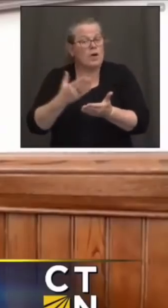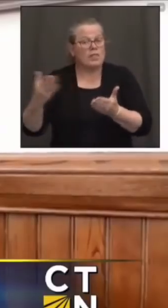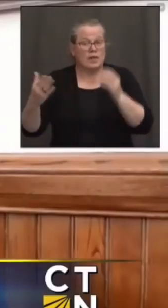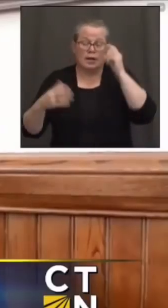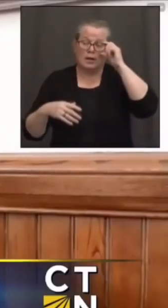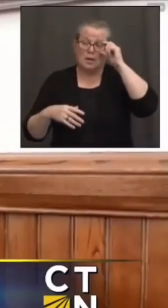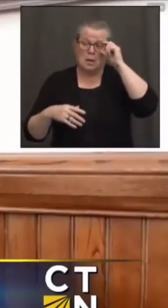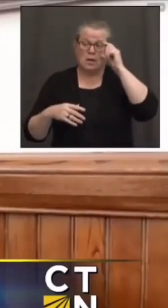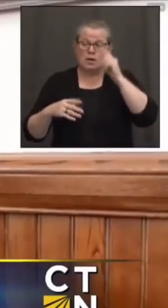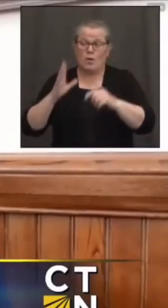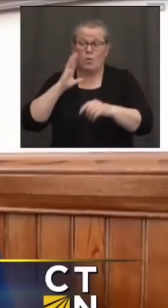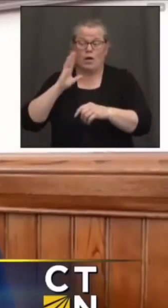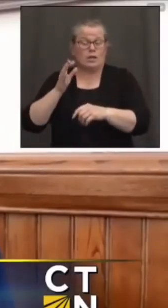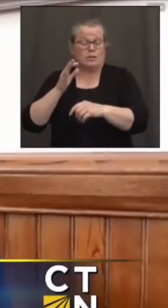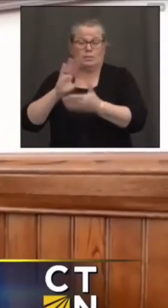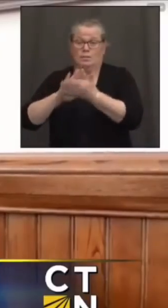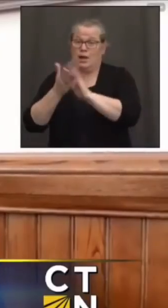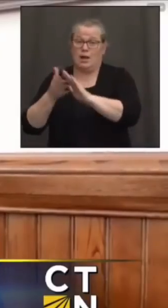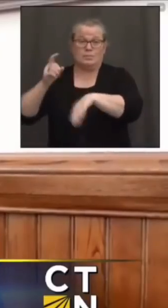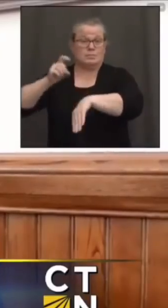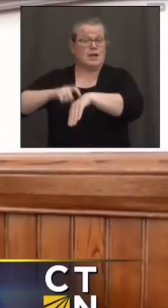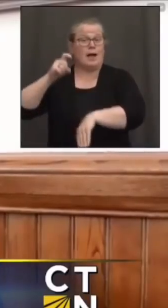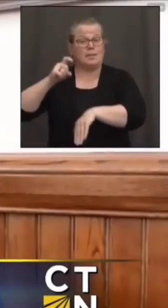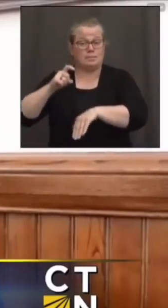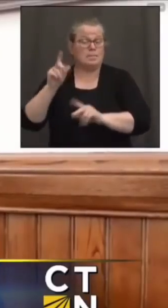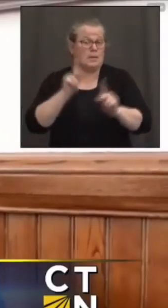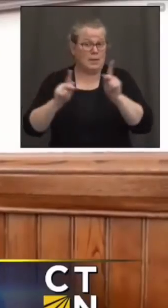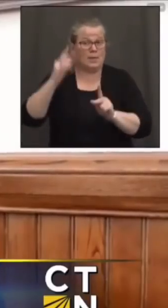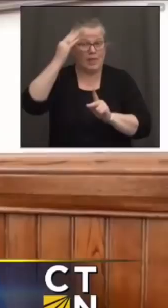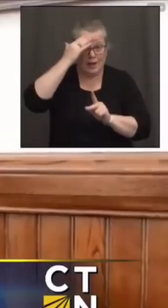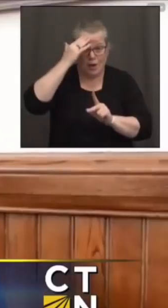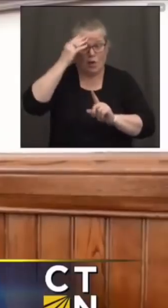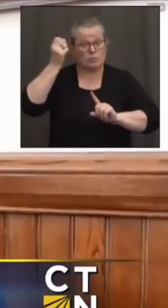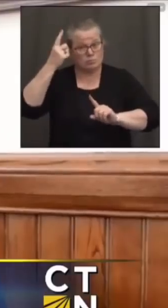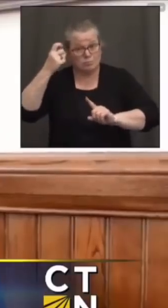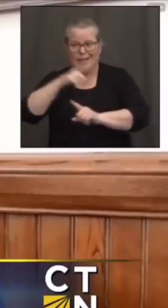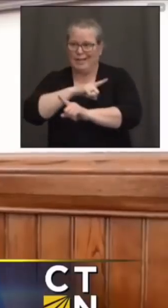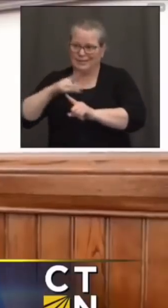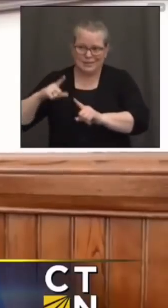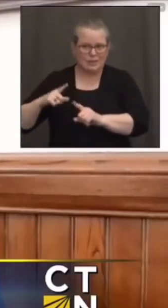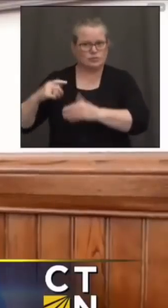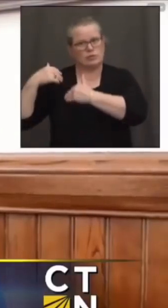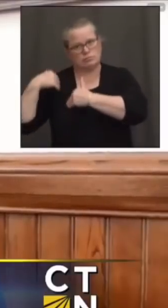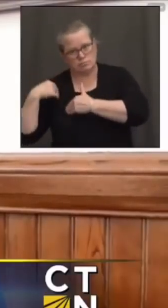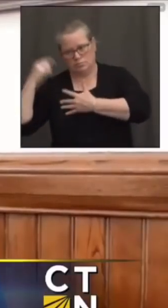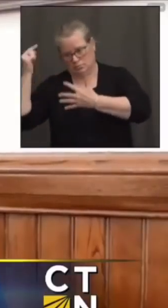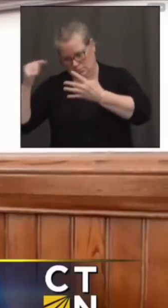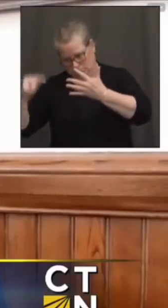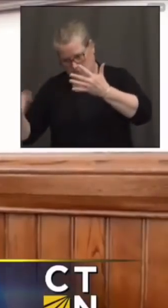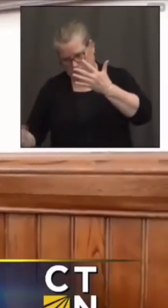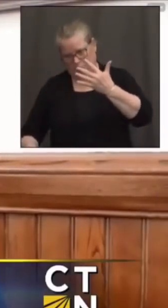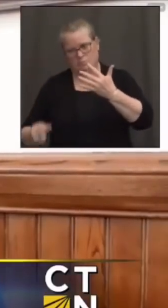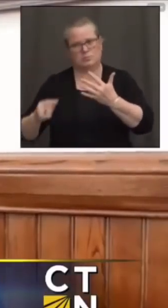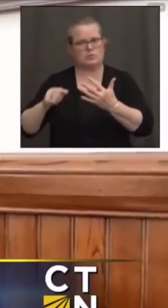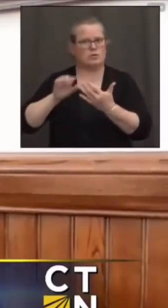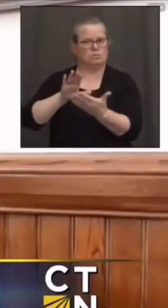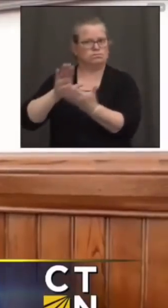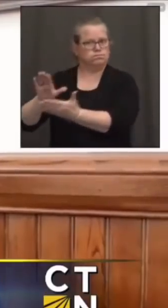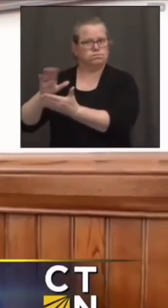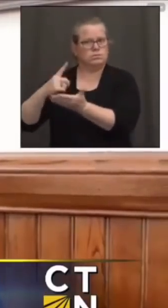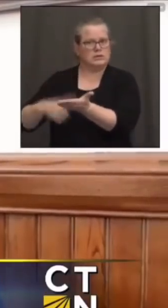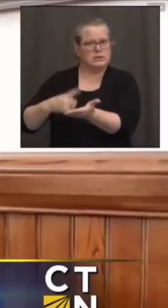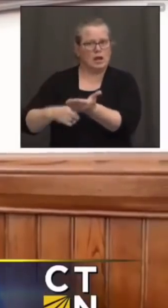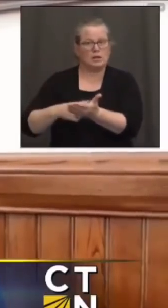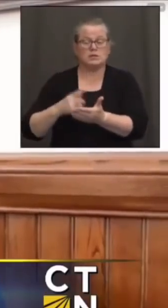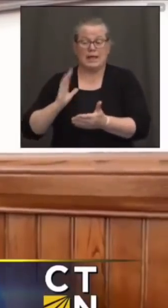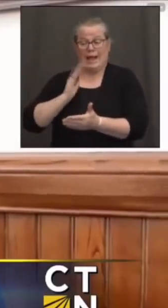going to get to a time point. And as people who know, understand, there's going to be a lot of things that the legislature is looking to take up. And there's also a lot of things that members of